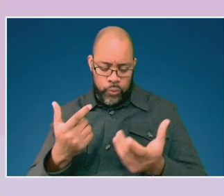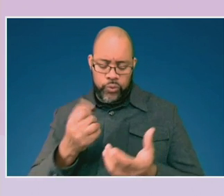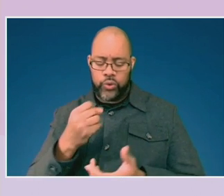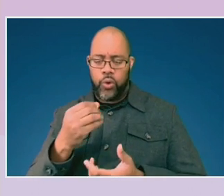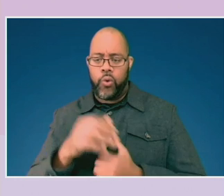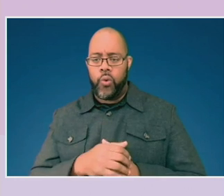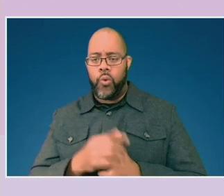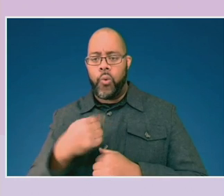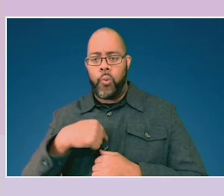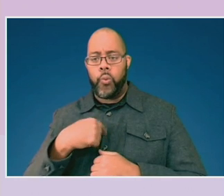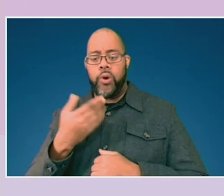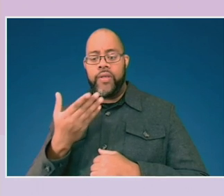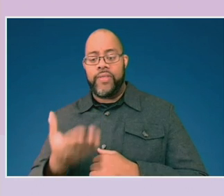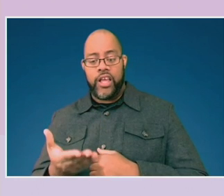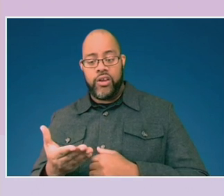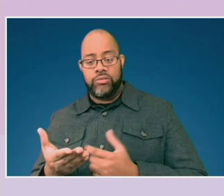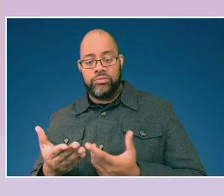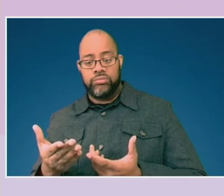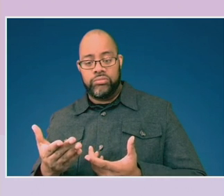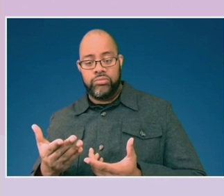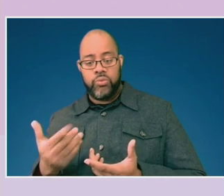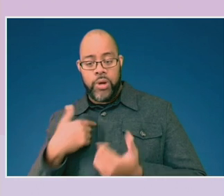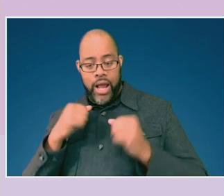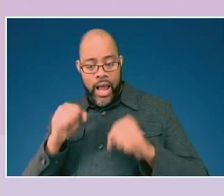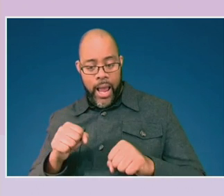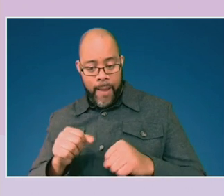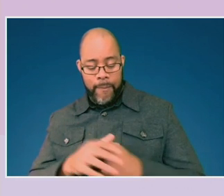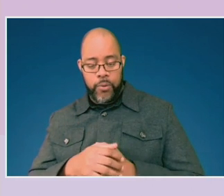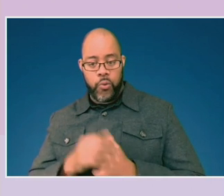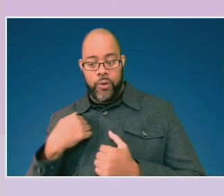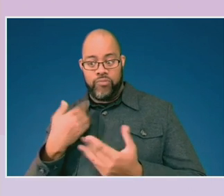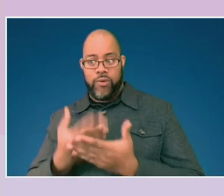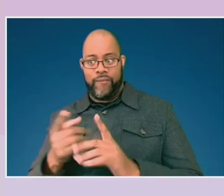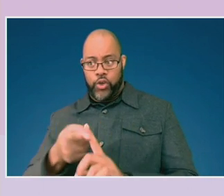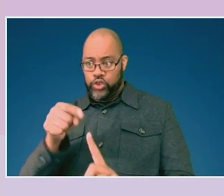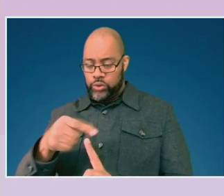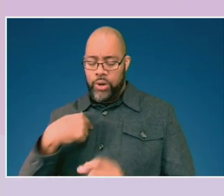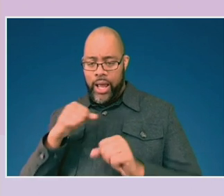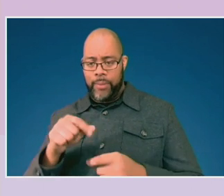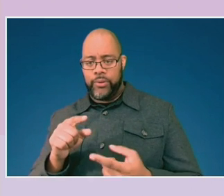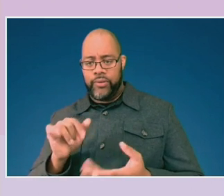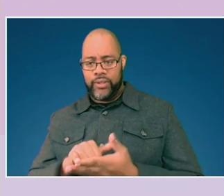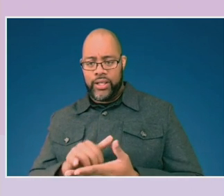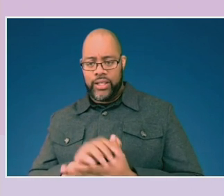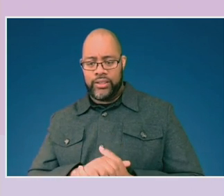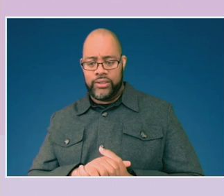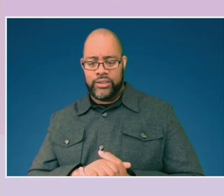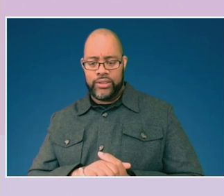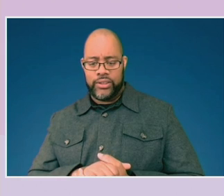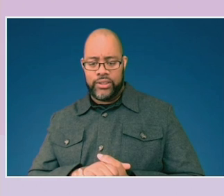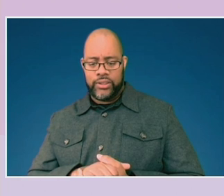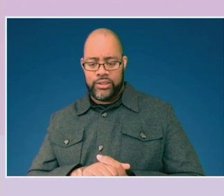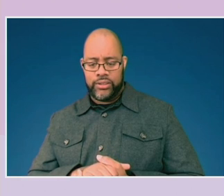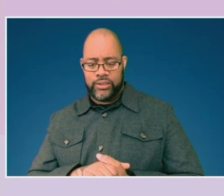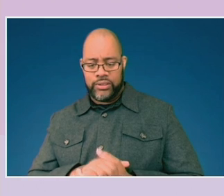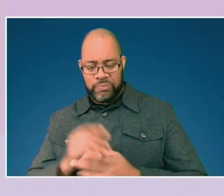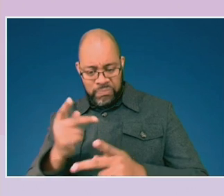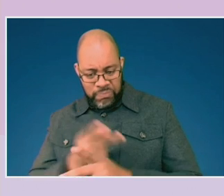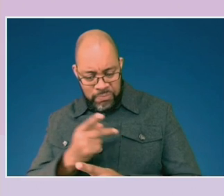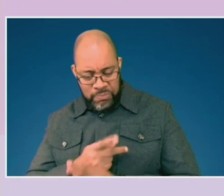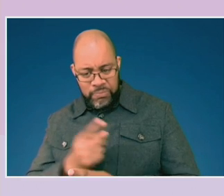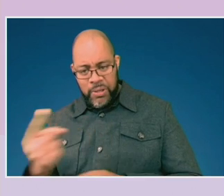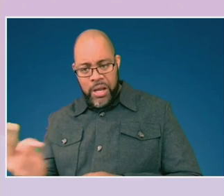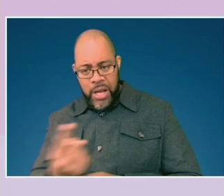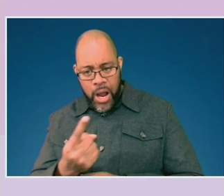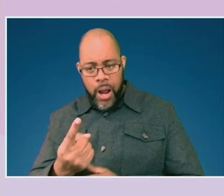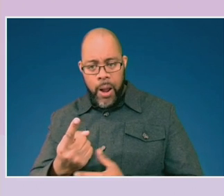we're there first, and we are able to, you know, those psychosomatic symptoms that they come, and when they're